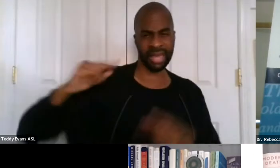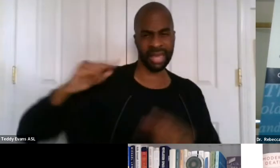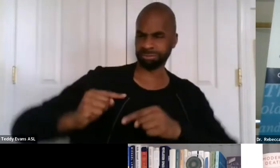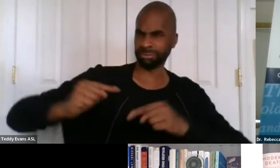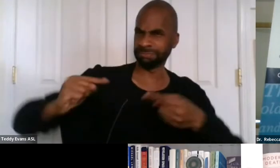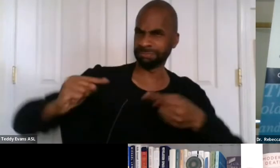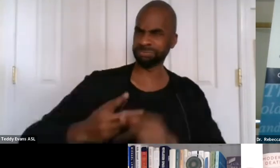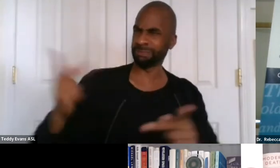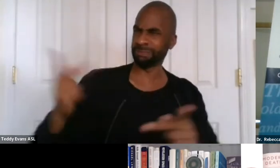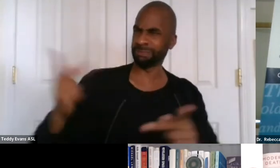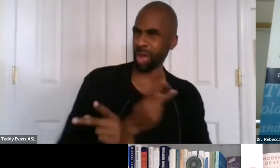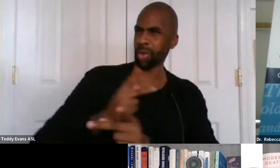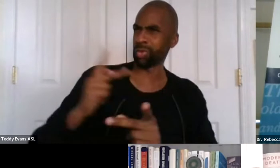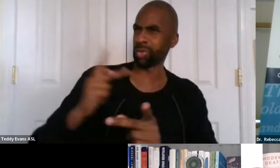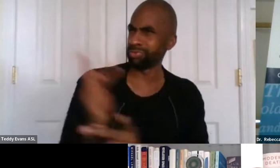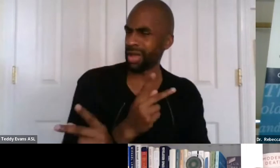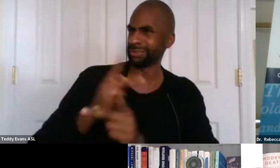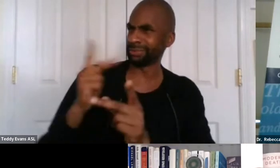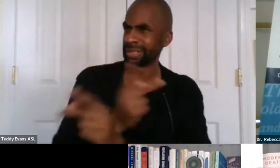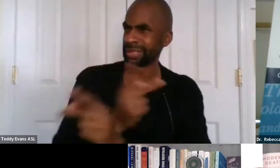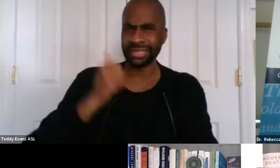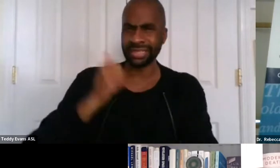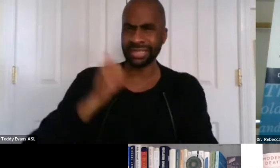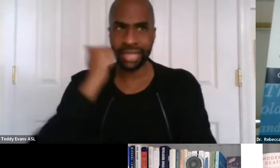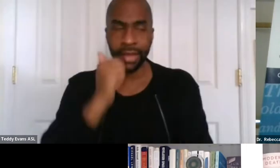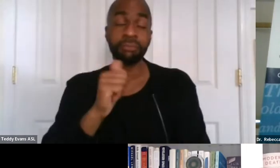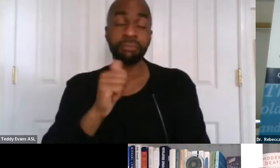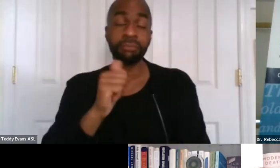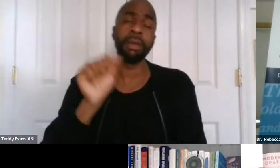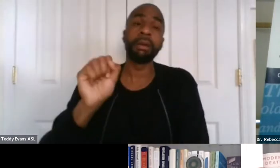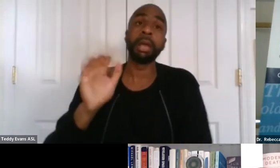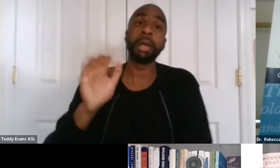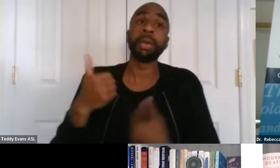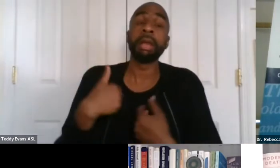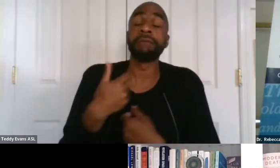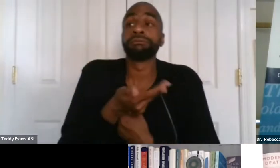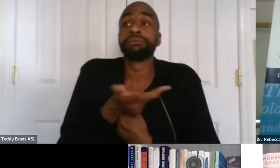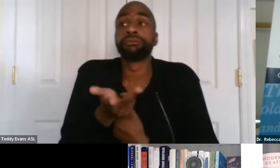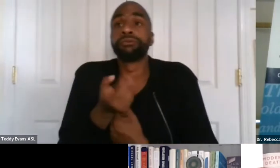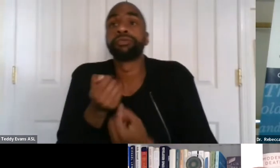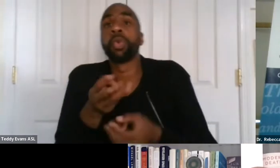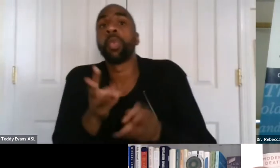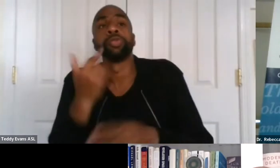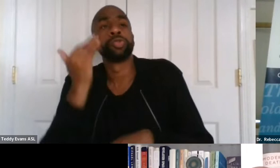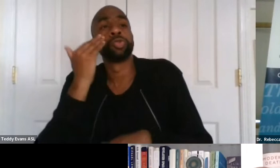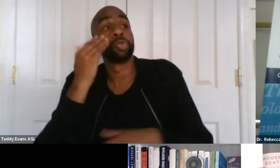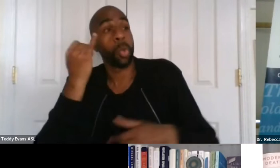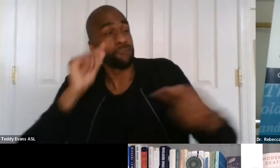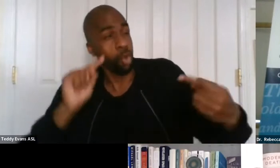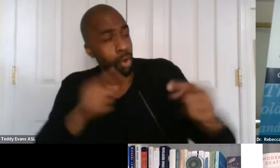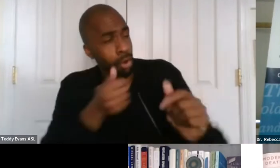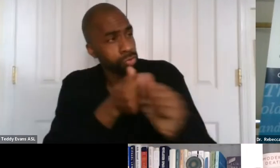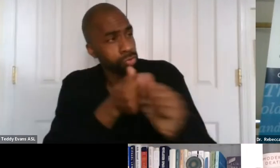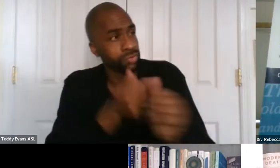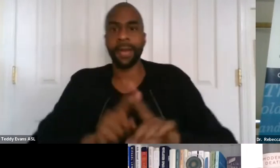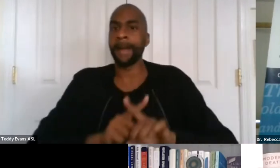yesterday, yes, there are a few ways we can figure out whether you have had some type of new injury, but for the most part, we don't have any type of